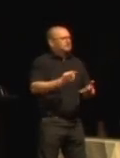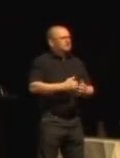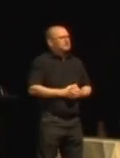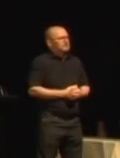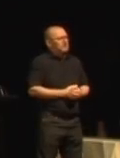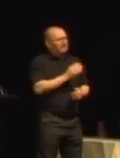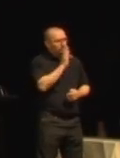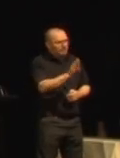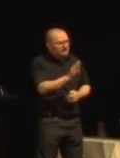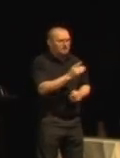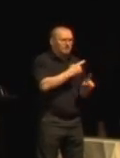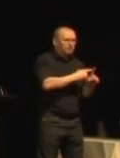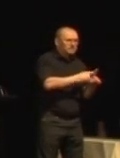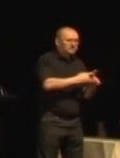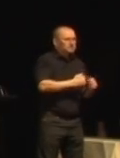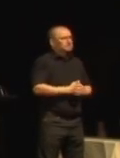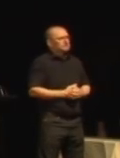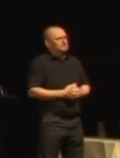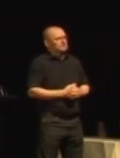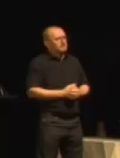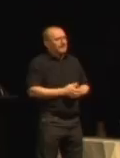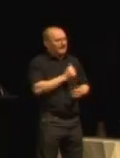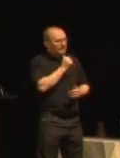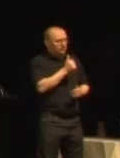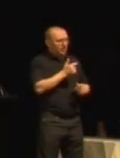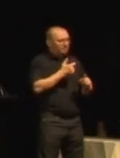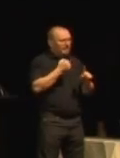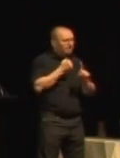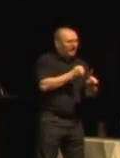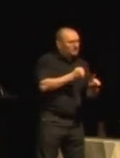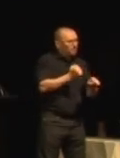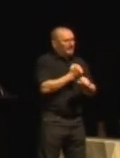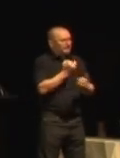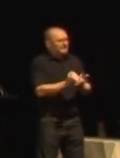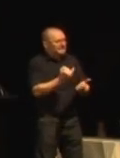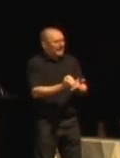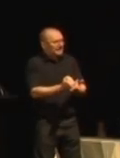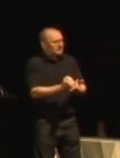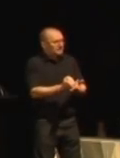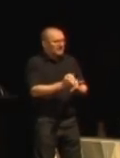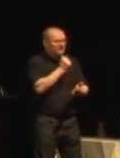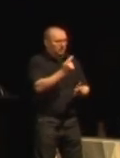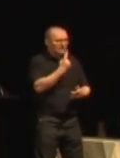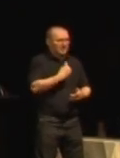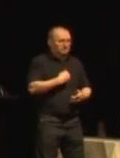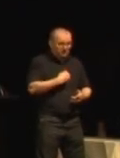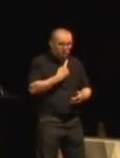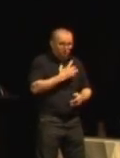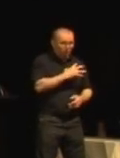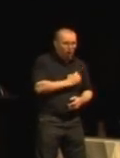Take responsibility for your impact and your mistakes. If someone says they've been harmed through your words or actions, listen